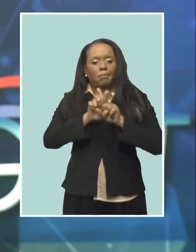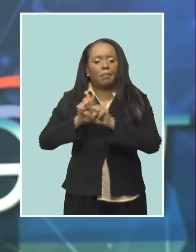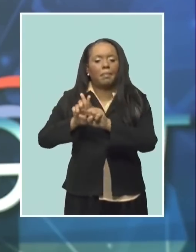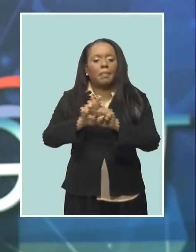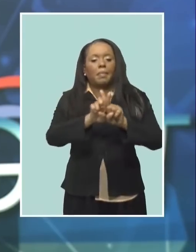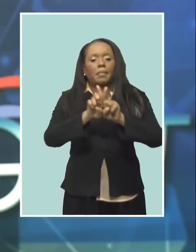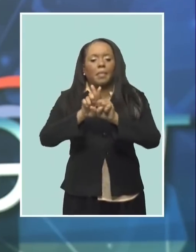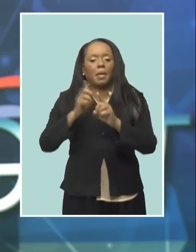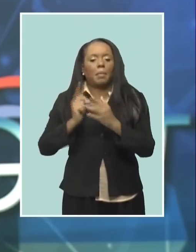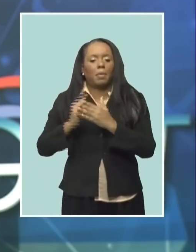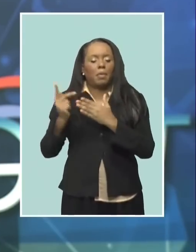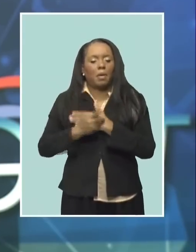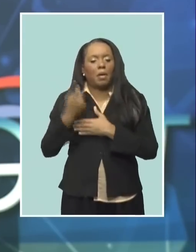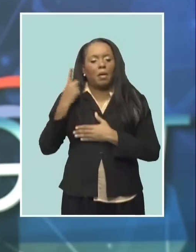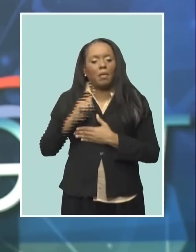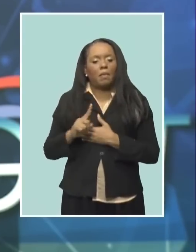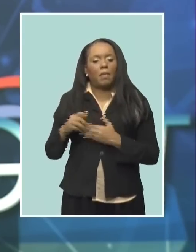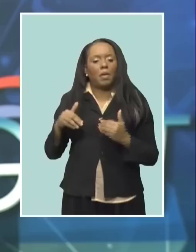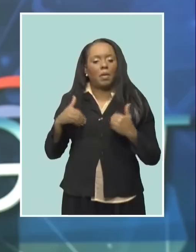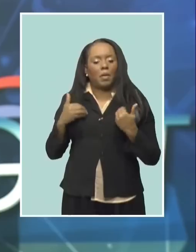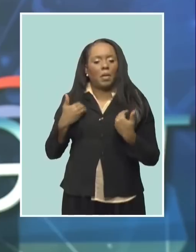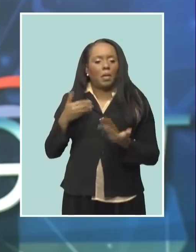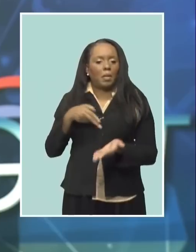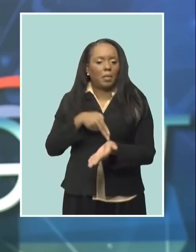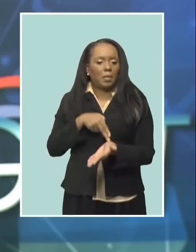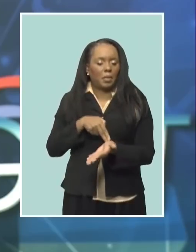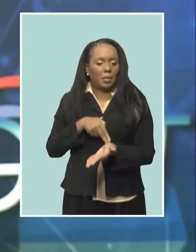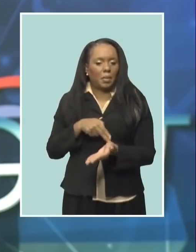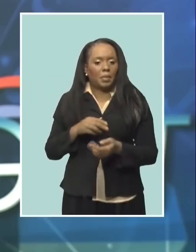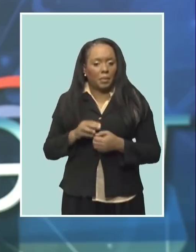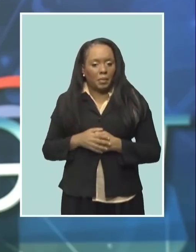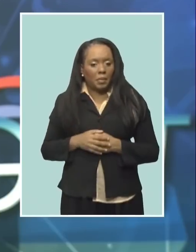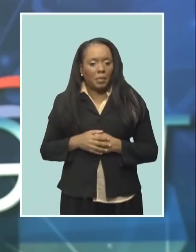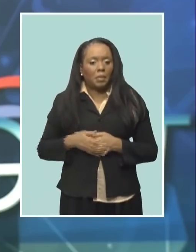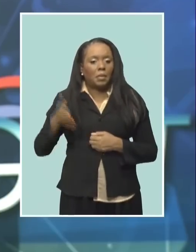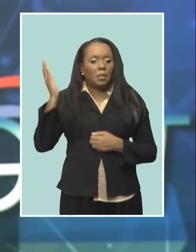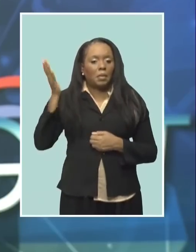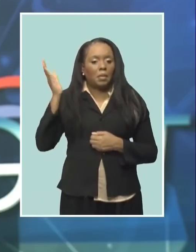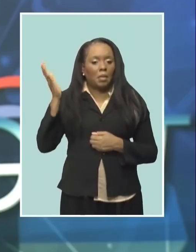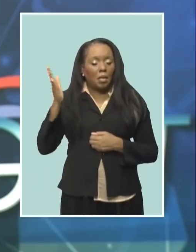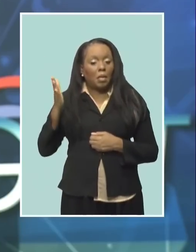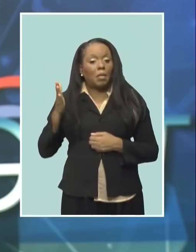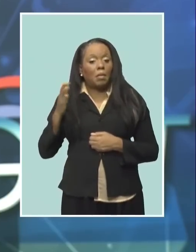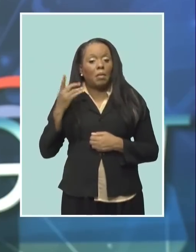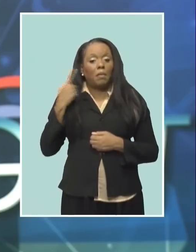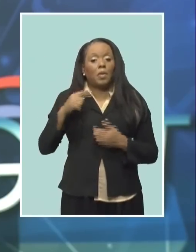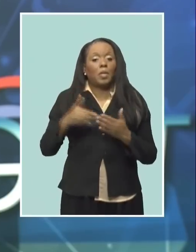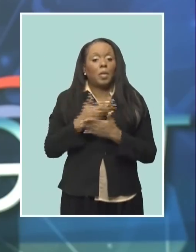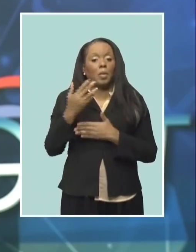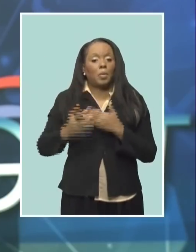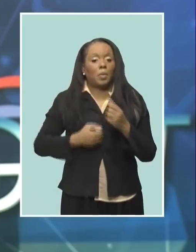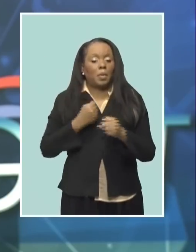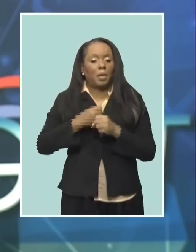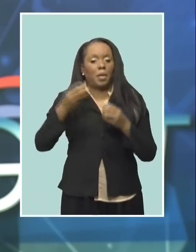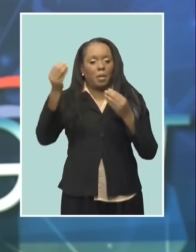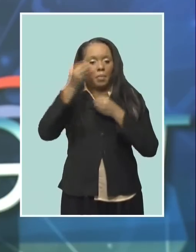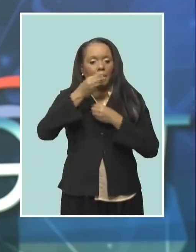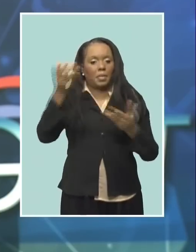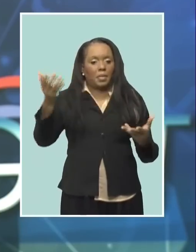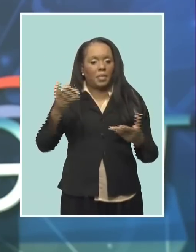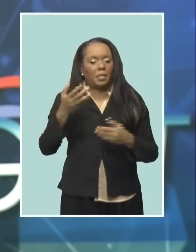and establish a mentorship program for junior nurses. She spoke about the plans during the BNA's New Year's